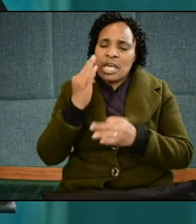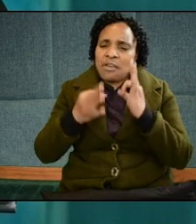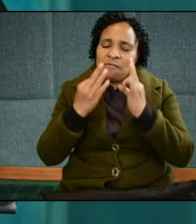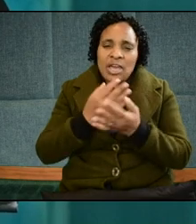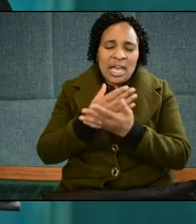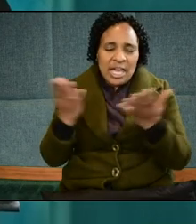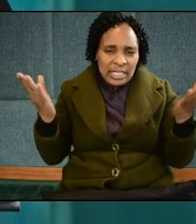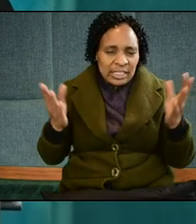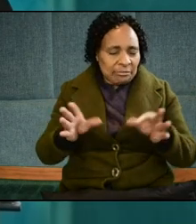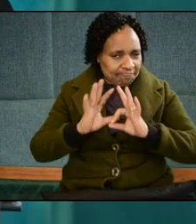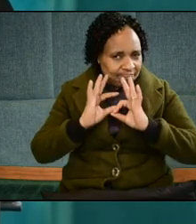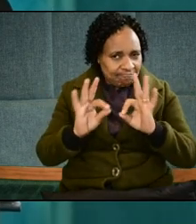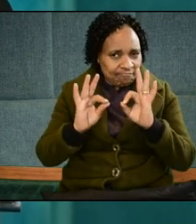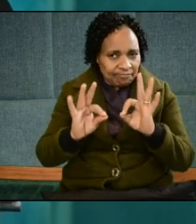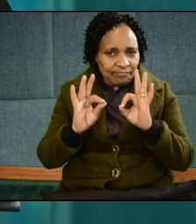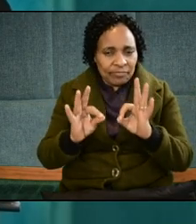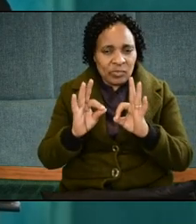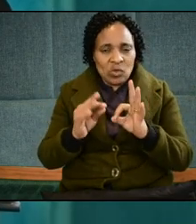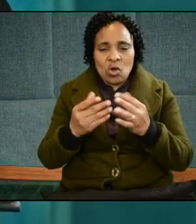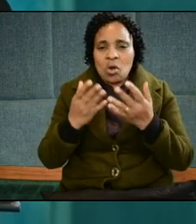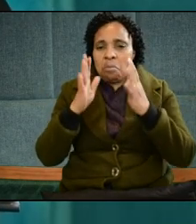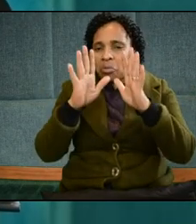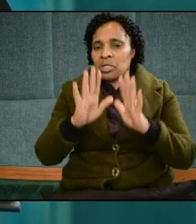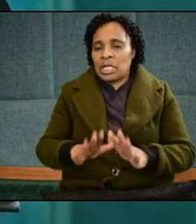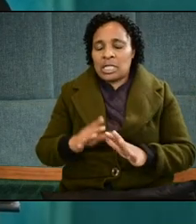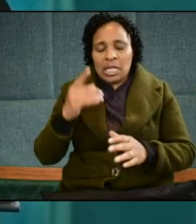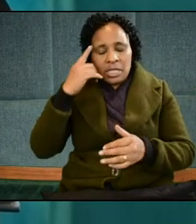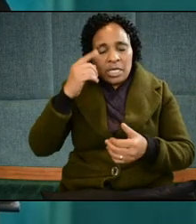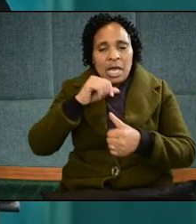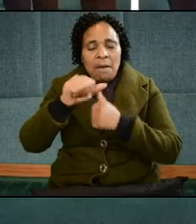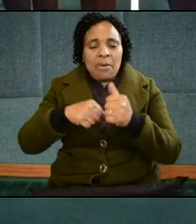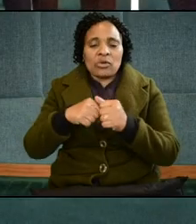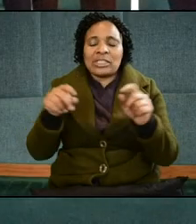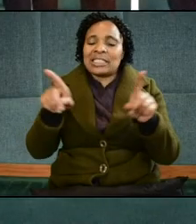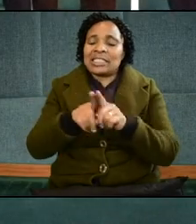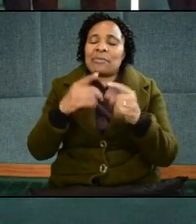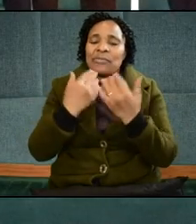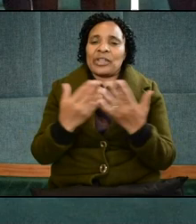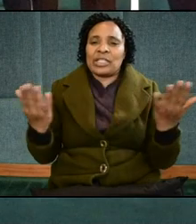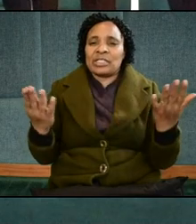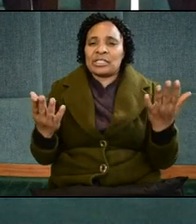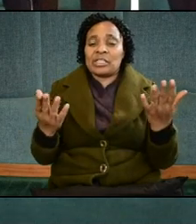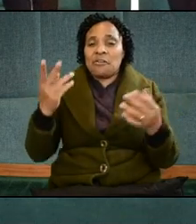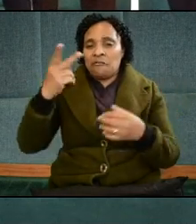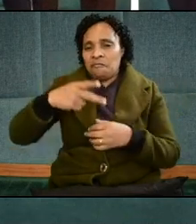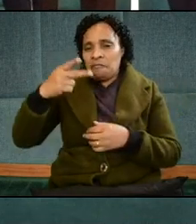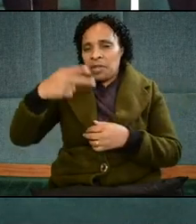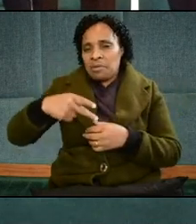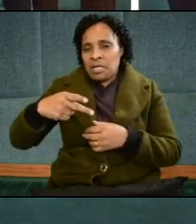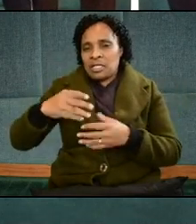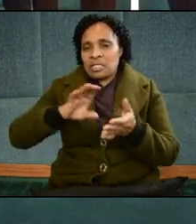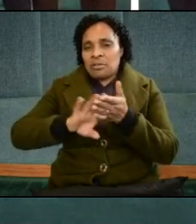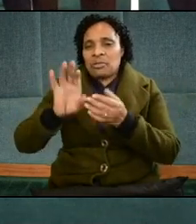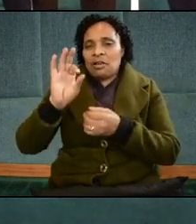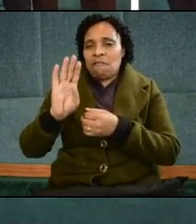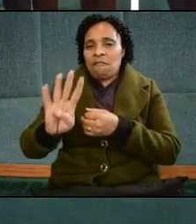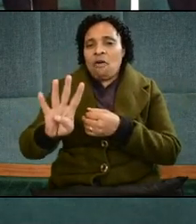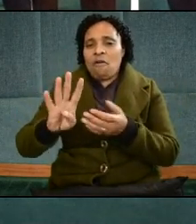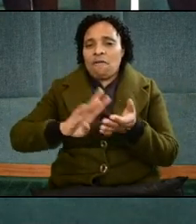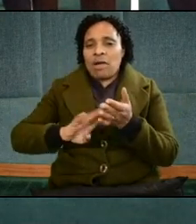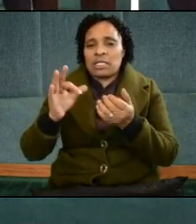is excellent or praiseworthy, think about such things. Philippians 4:8.